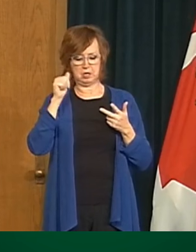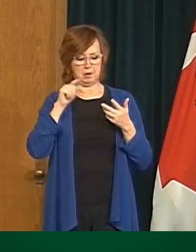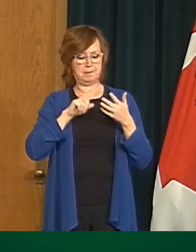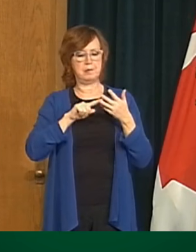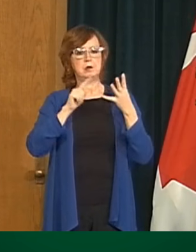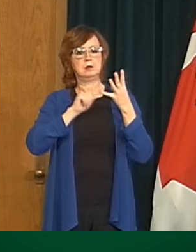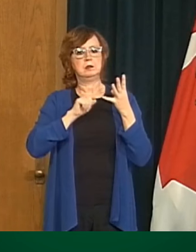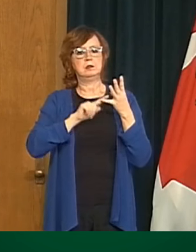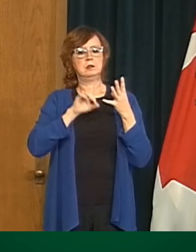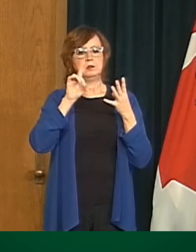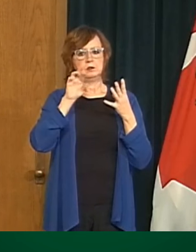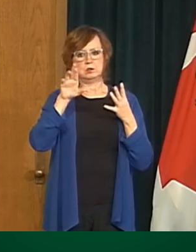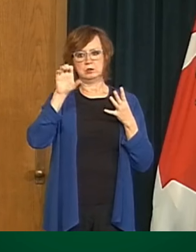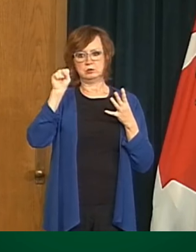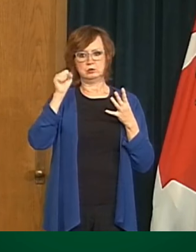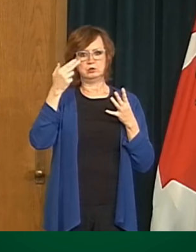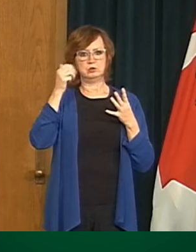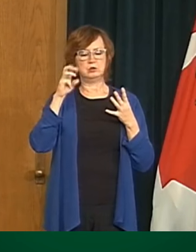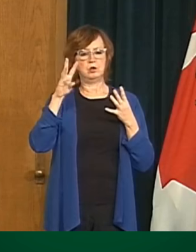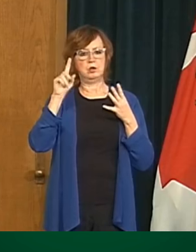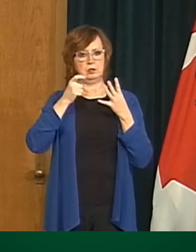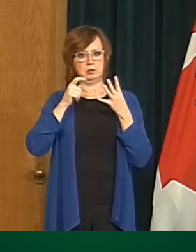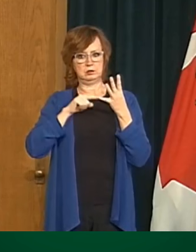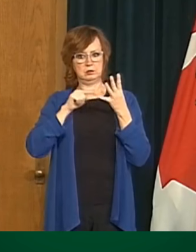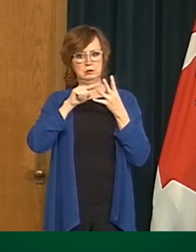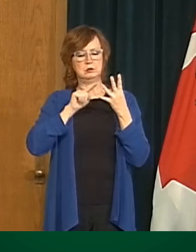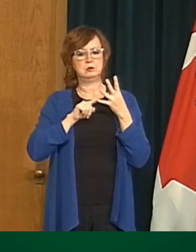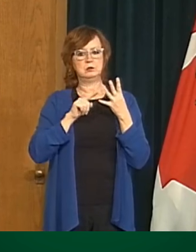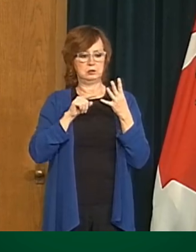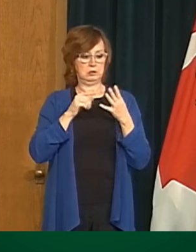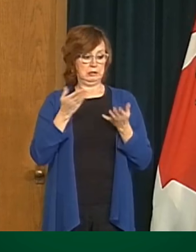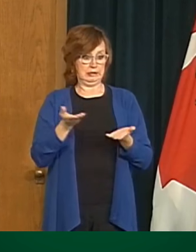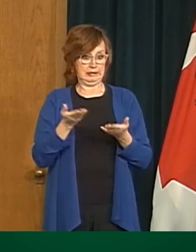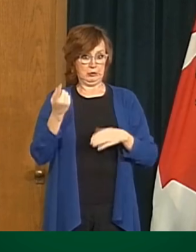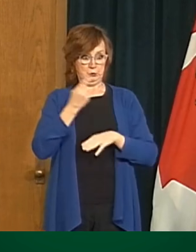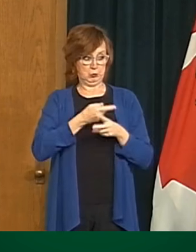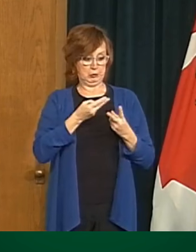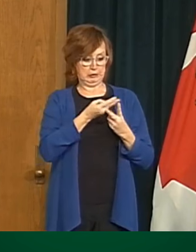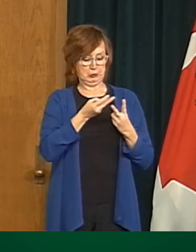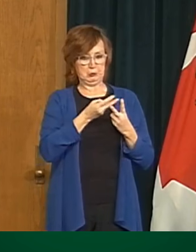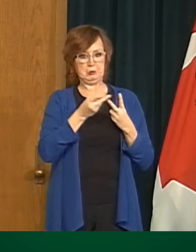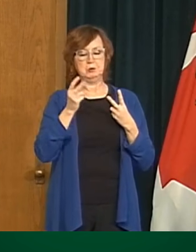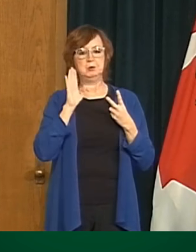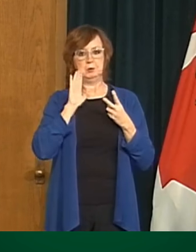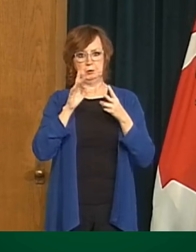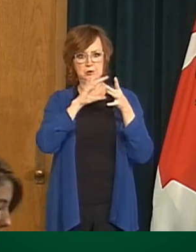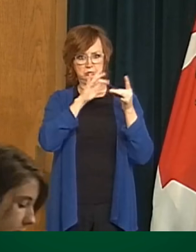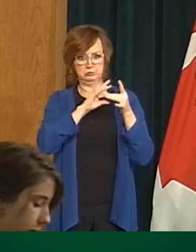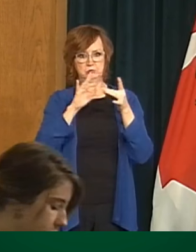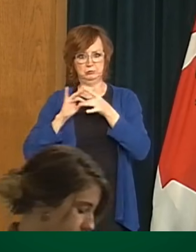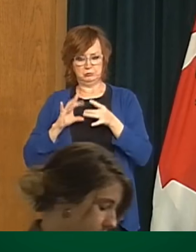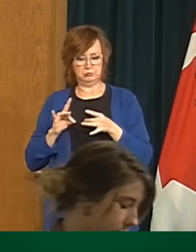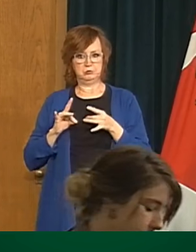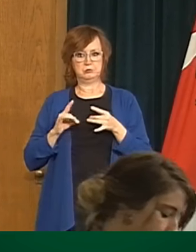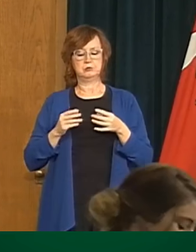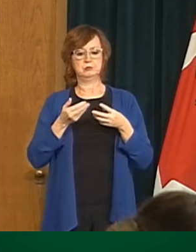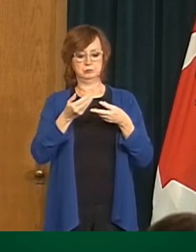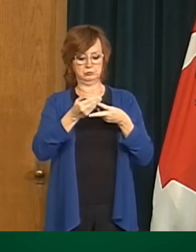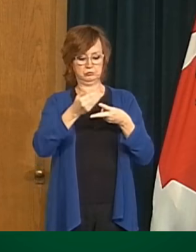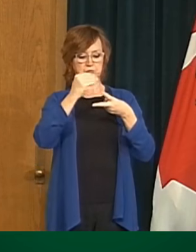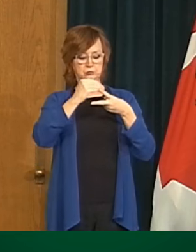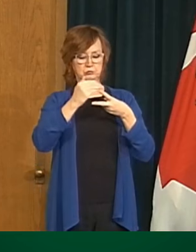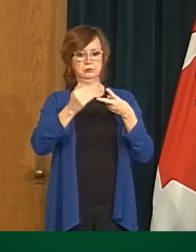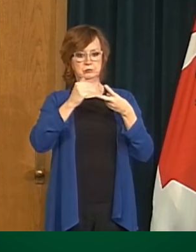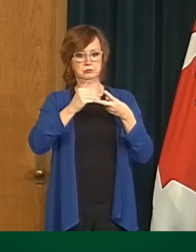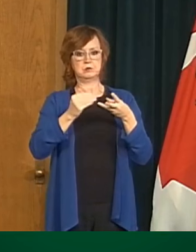Chief Medical Officer for the Saskatchewan Health Authority. Both Premier Moe and Deputy Premier Wyant will have opening statements. We'll